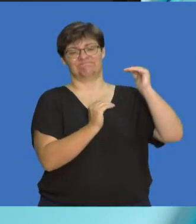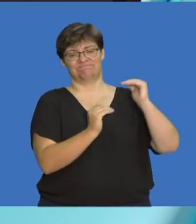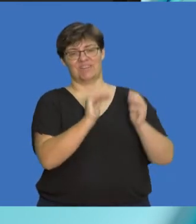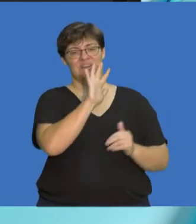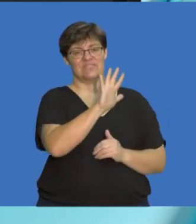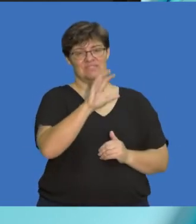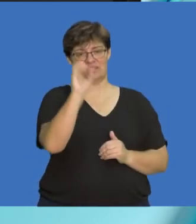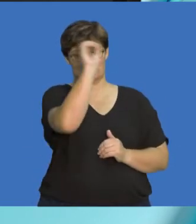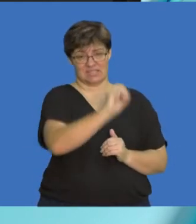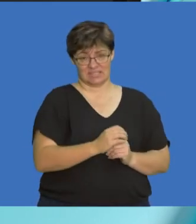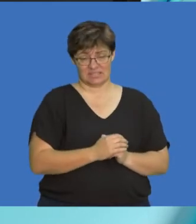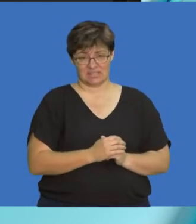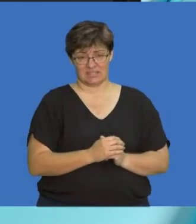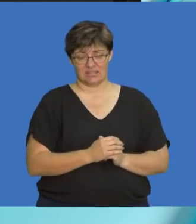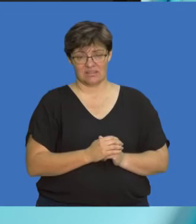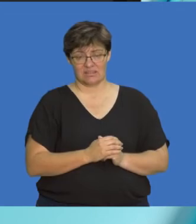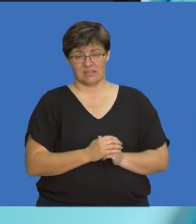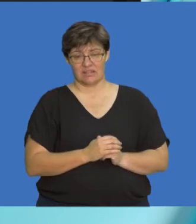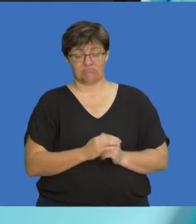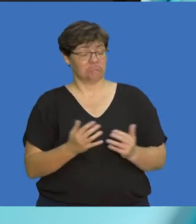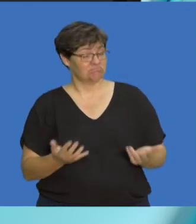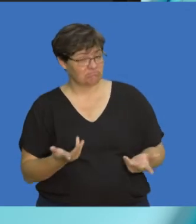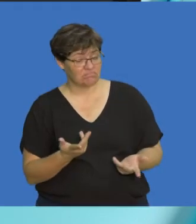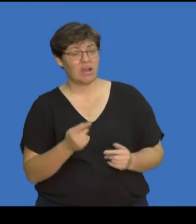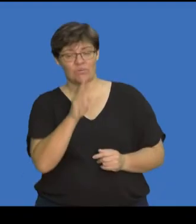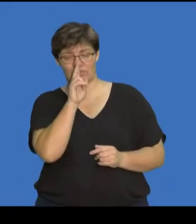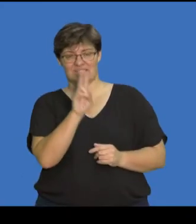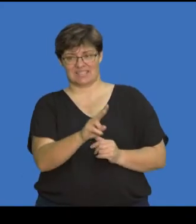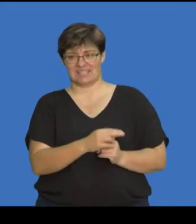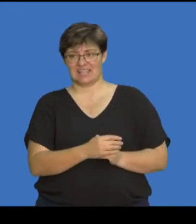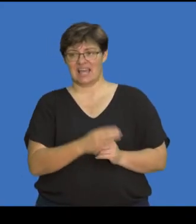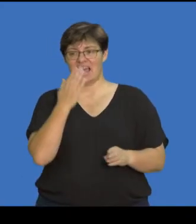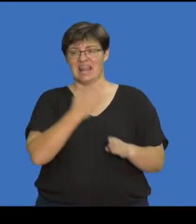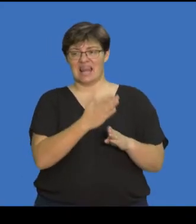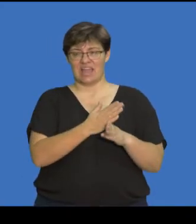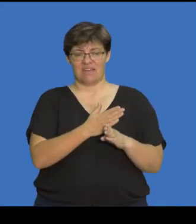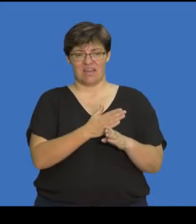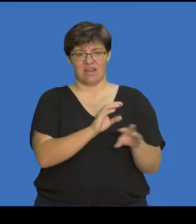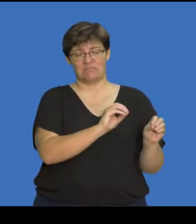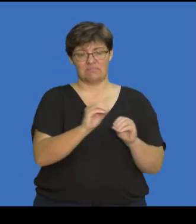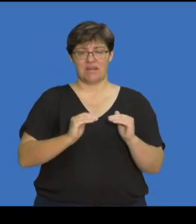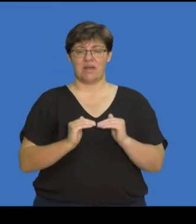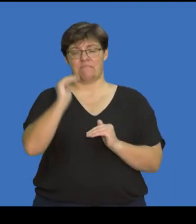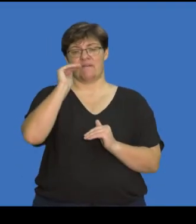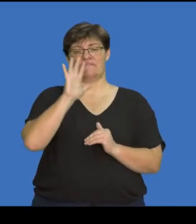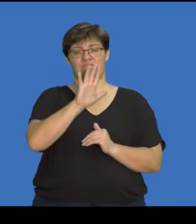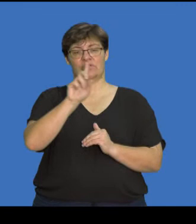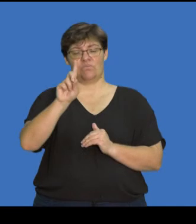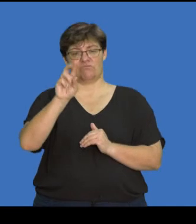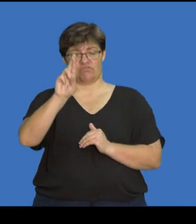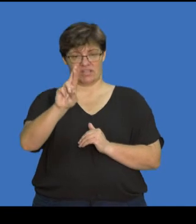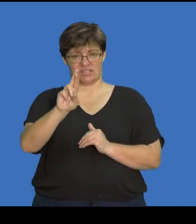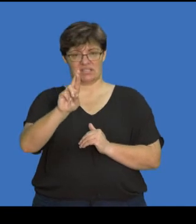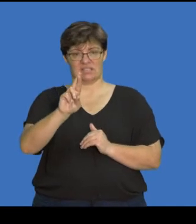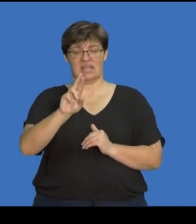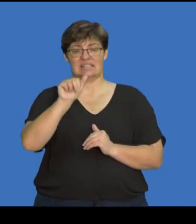50%. As a result now, you can see that the labor moves up to 51 Rand and 60